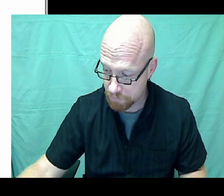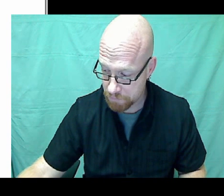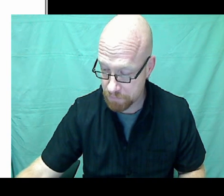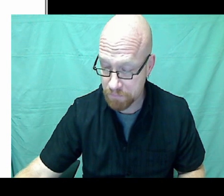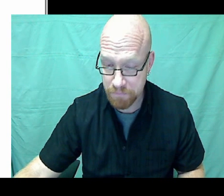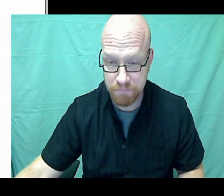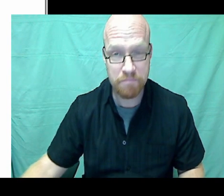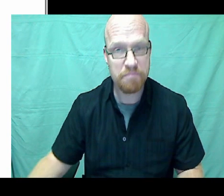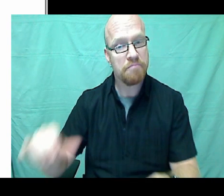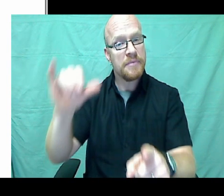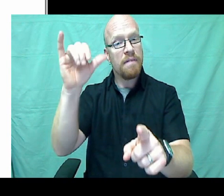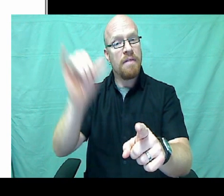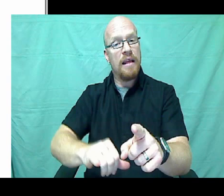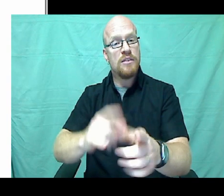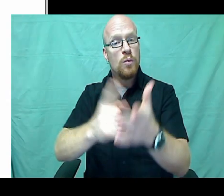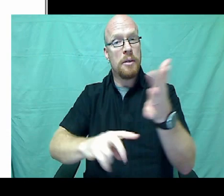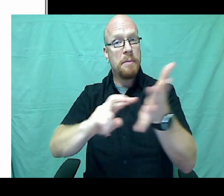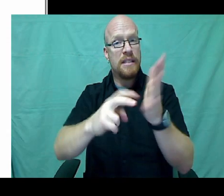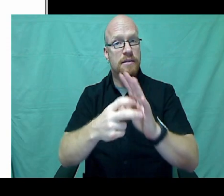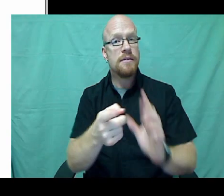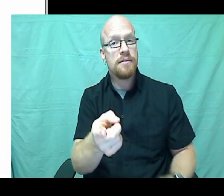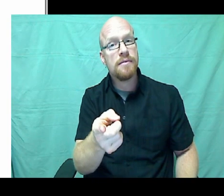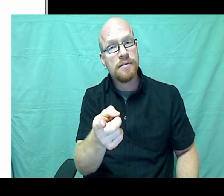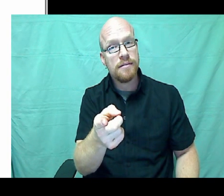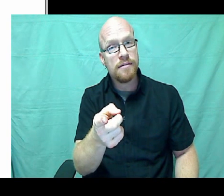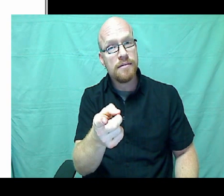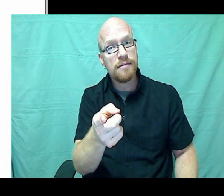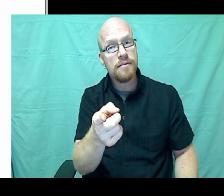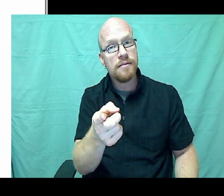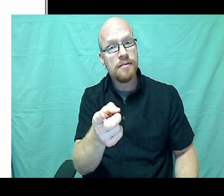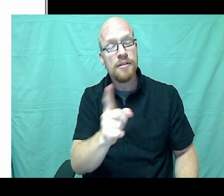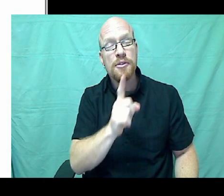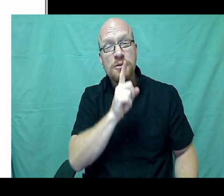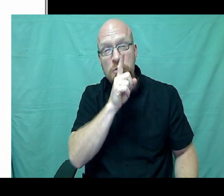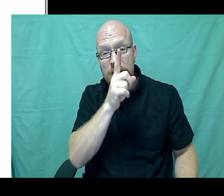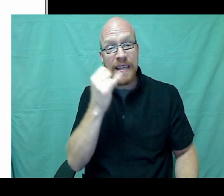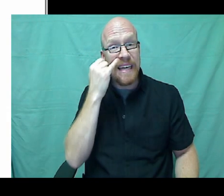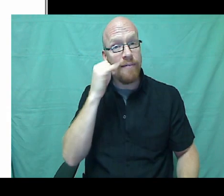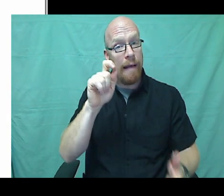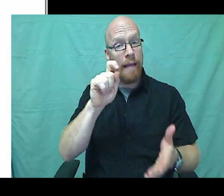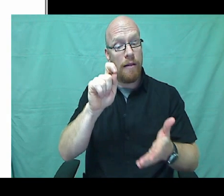And the new power is x to the 6th. This is what the product rule is.